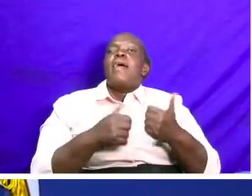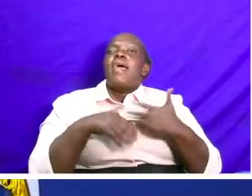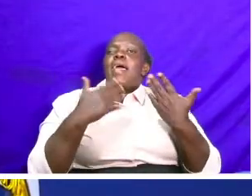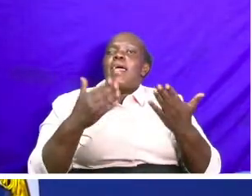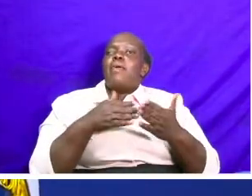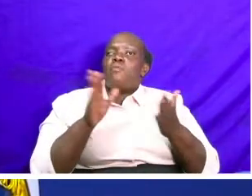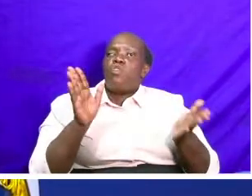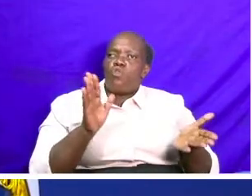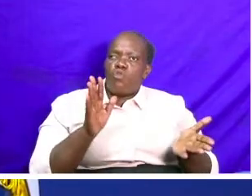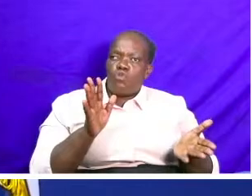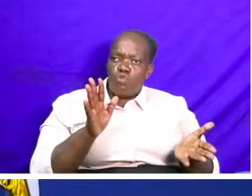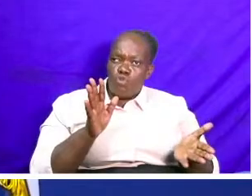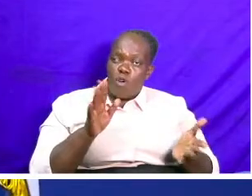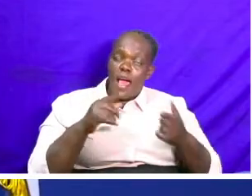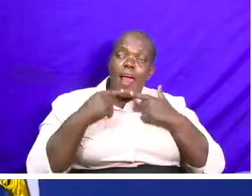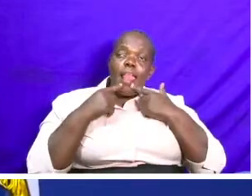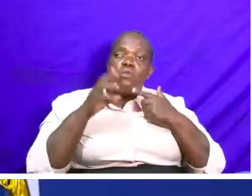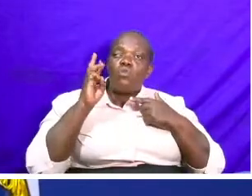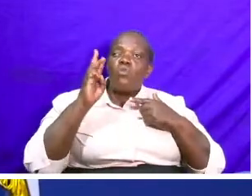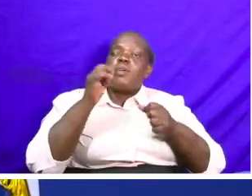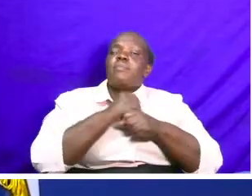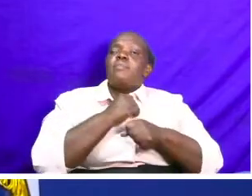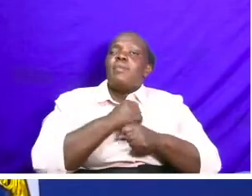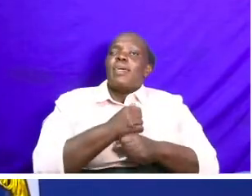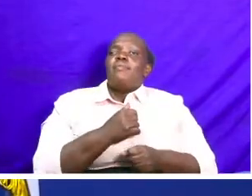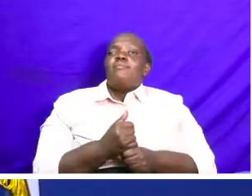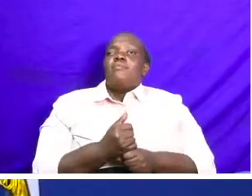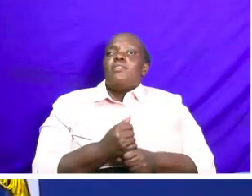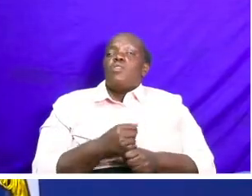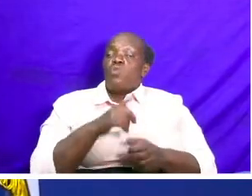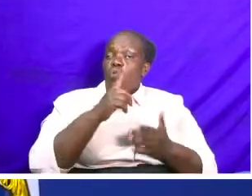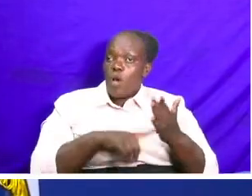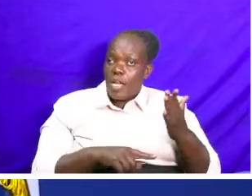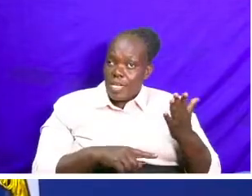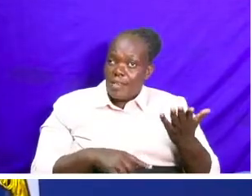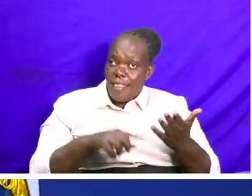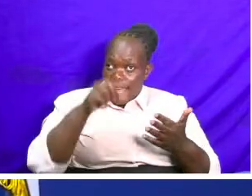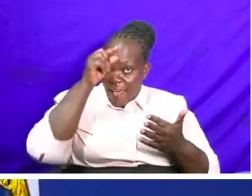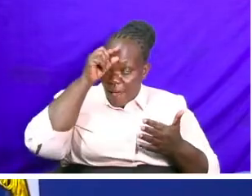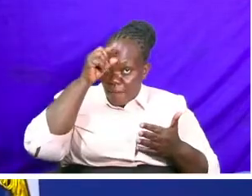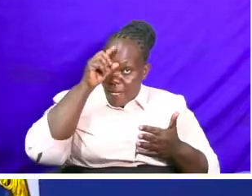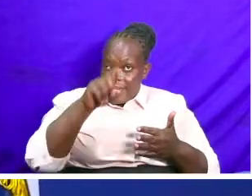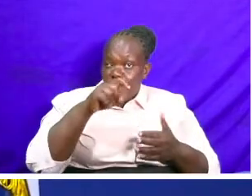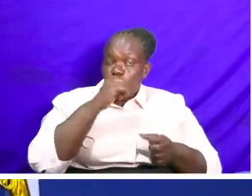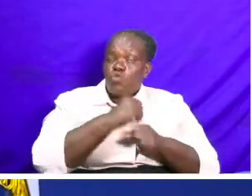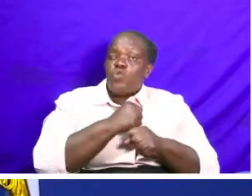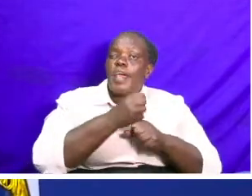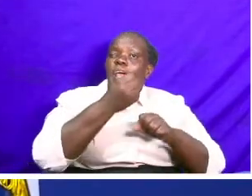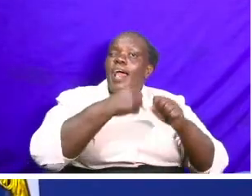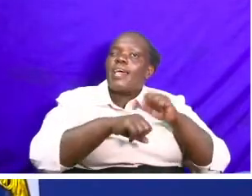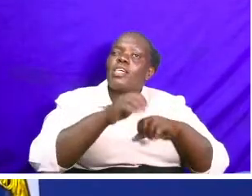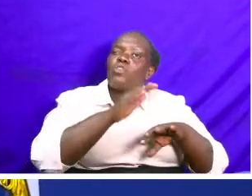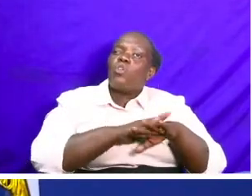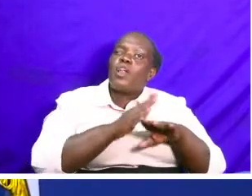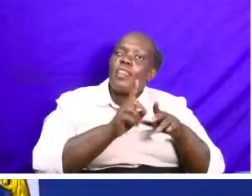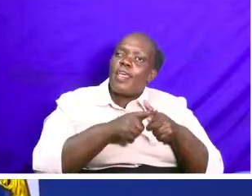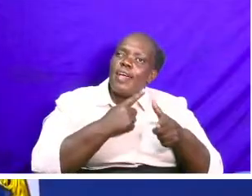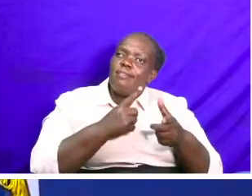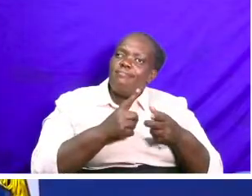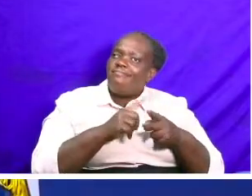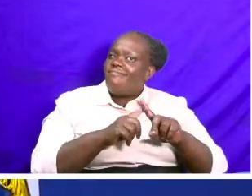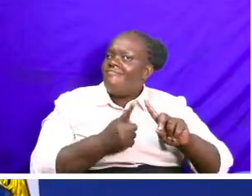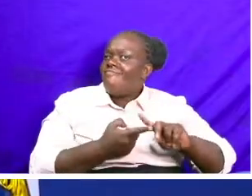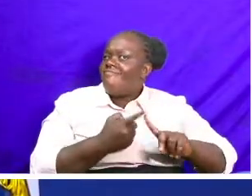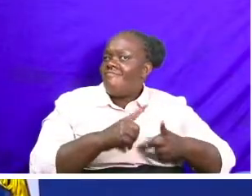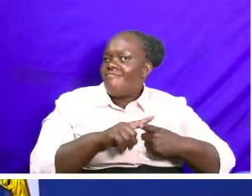further, announcement will be made in due course on what the government needs to take actions on, depending on